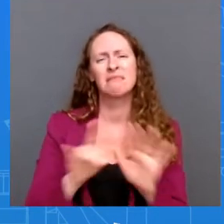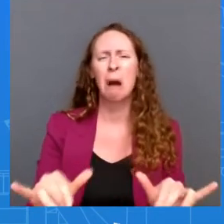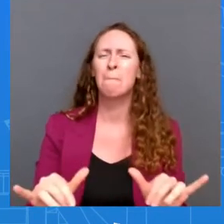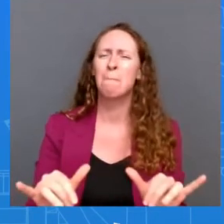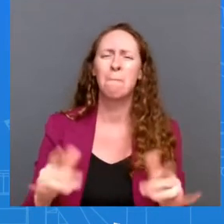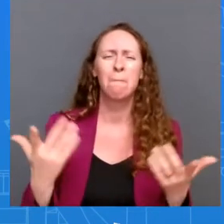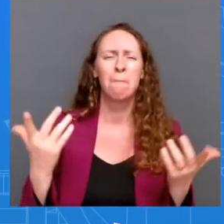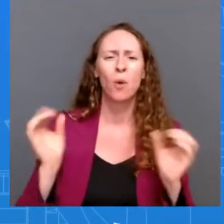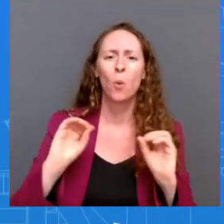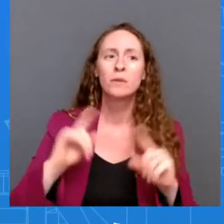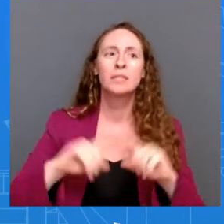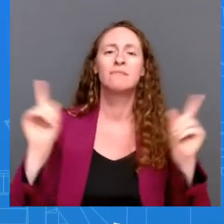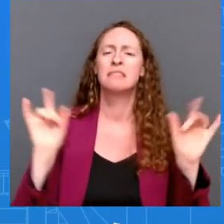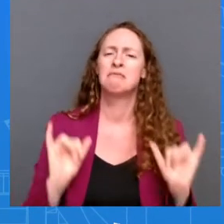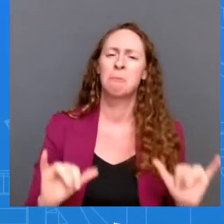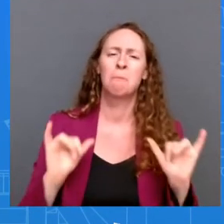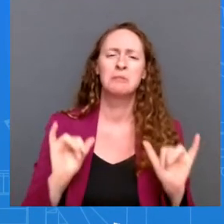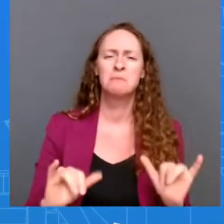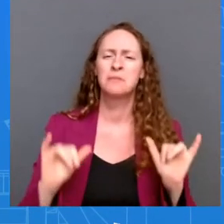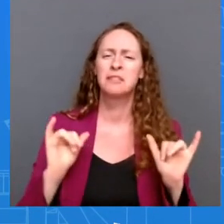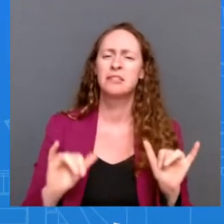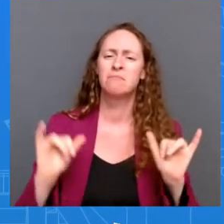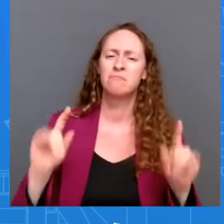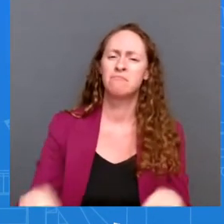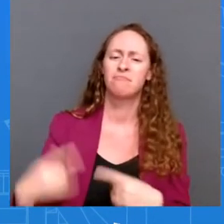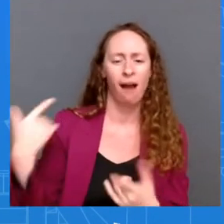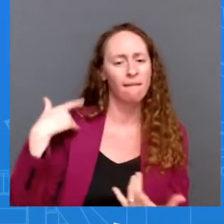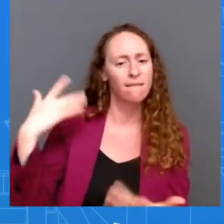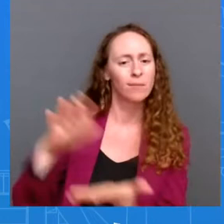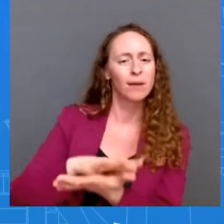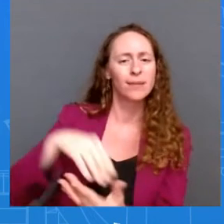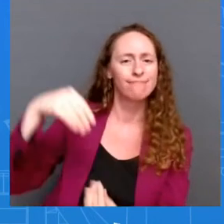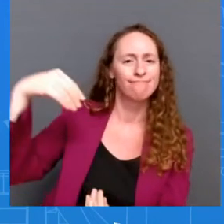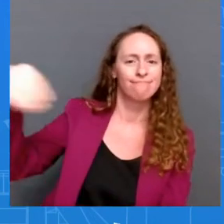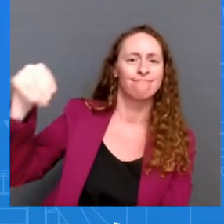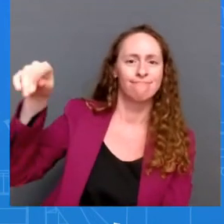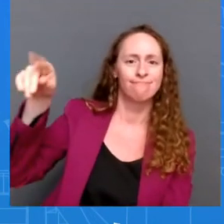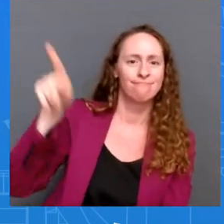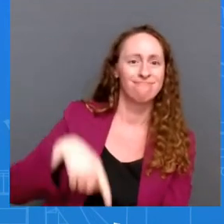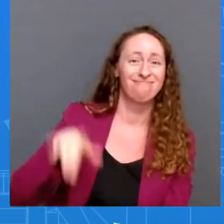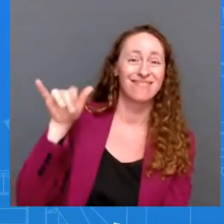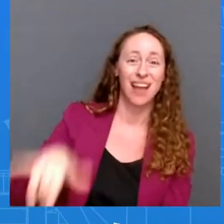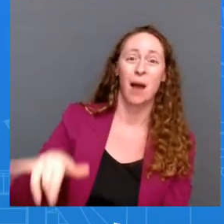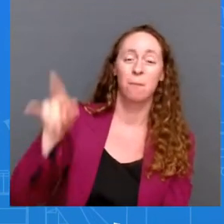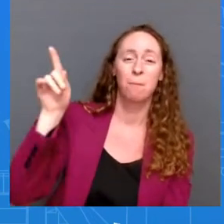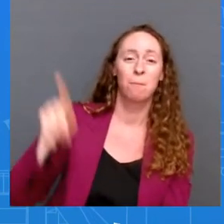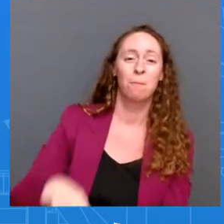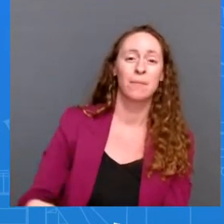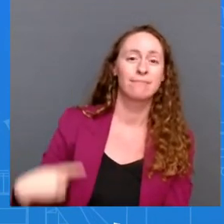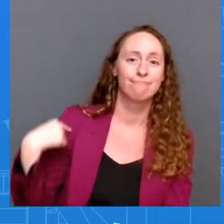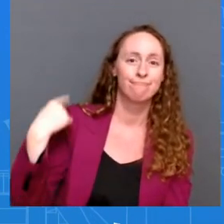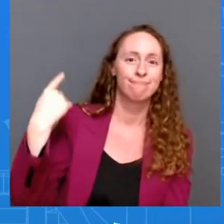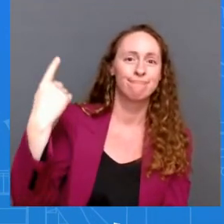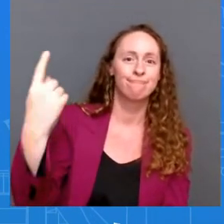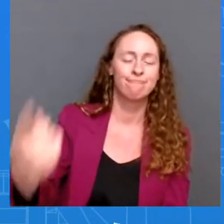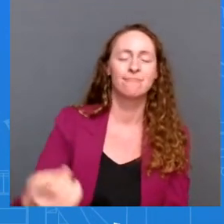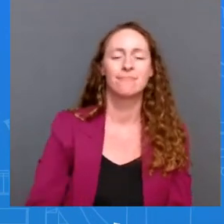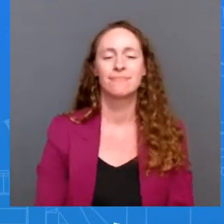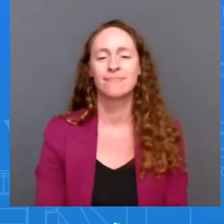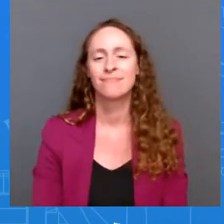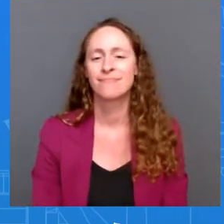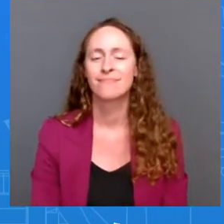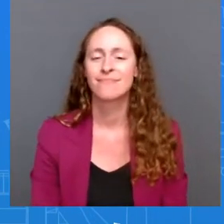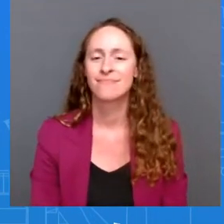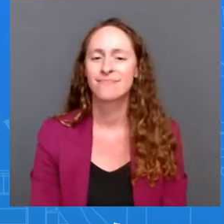communiques, and the six assurances. And we say it that way every time because it's exactly consistent. And we said that we oppose